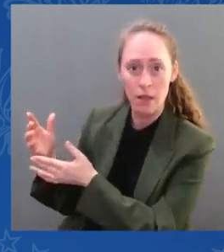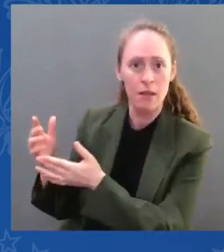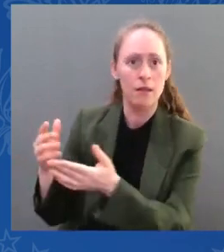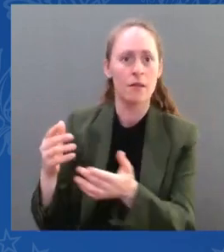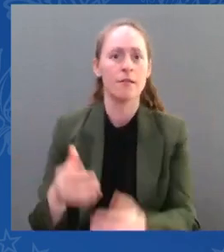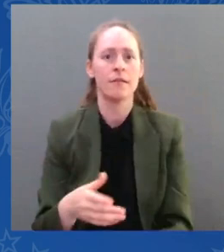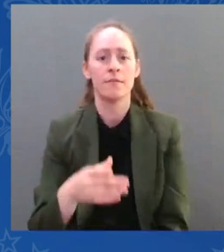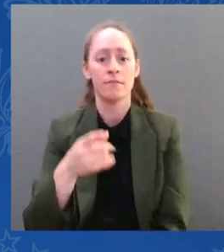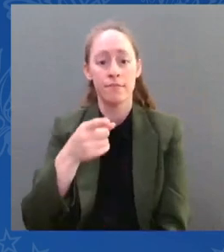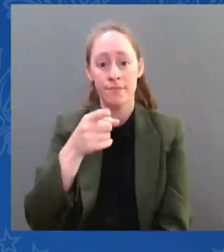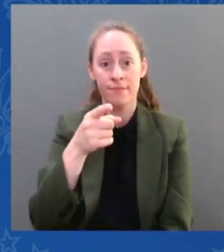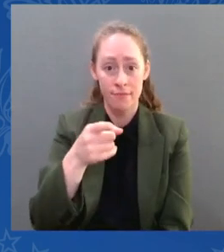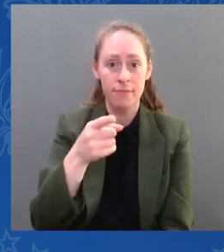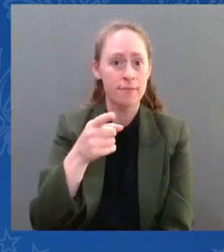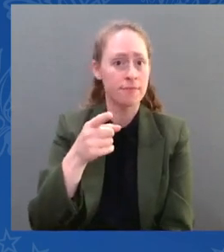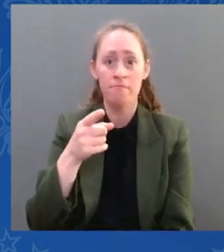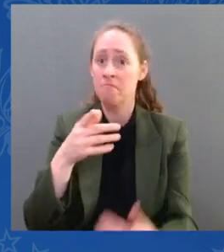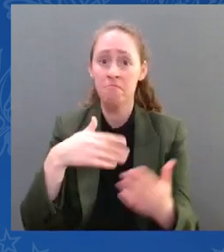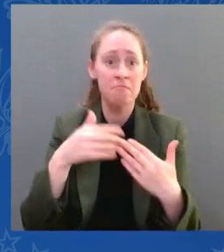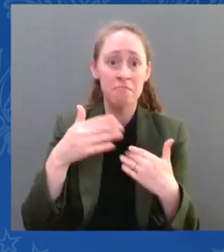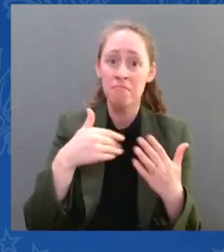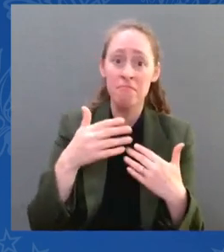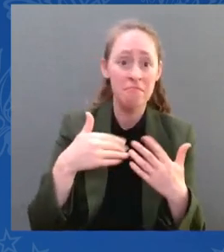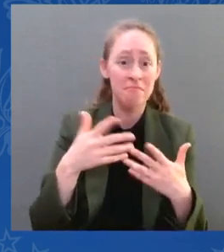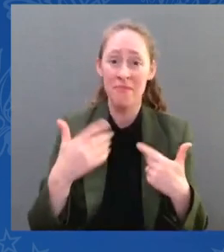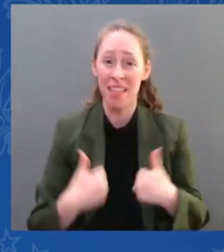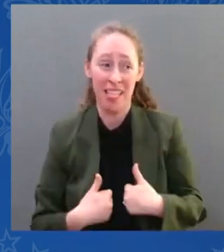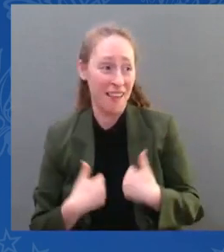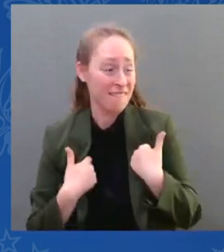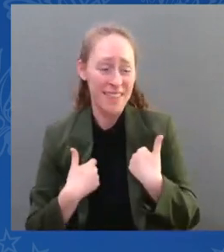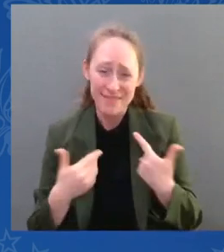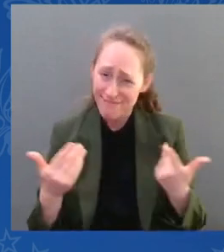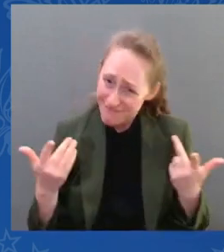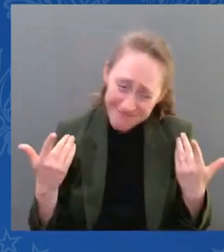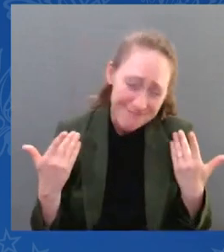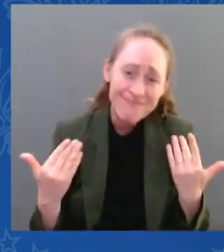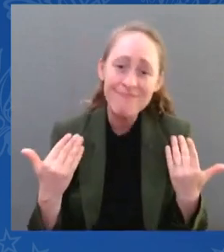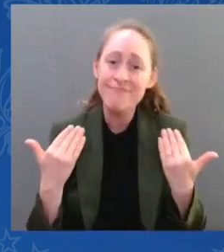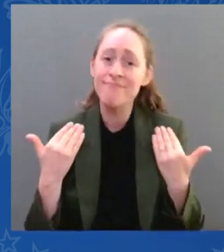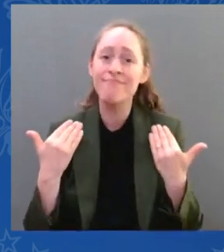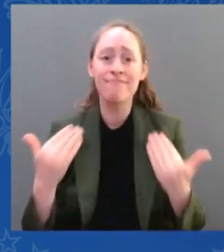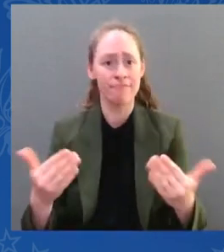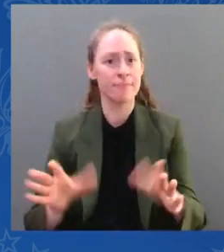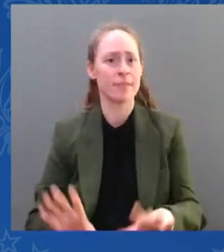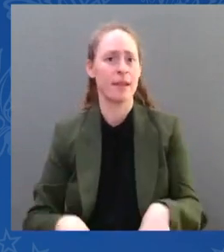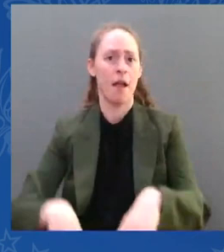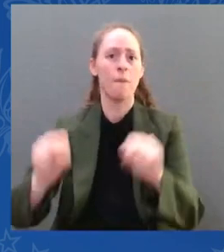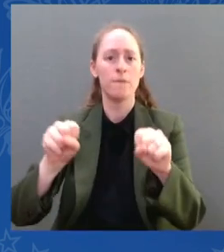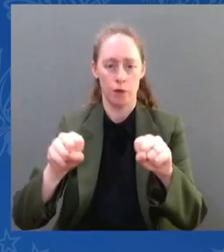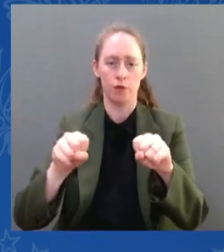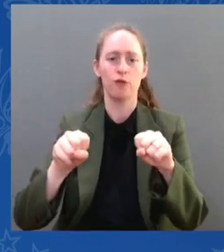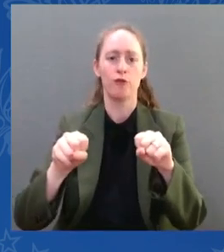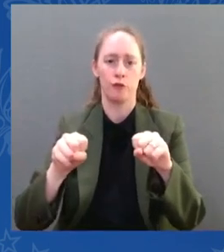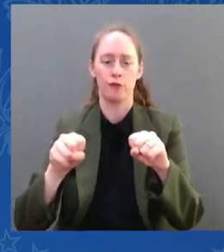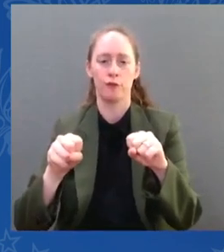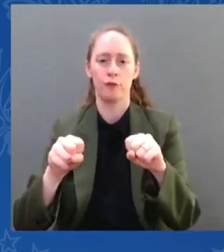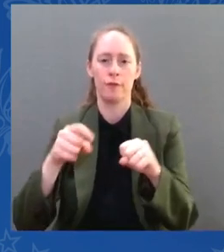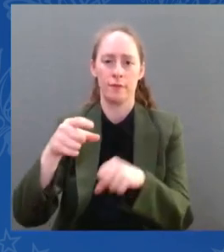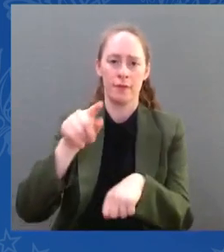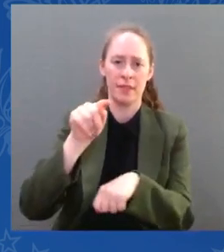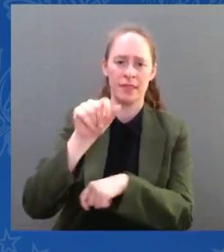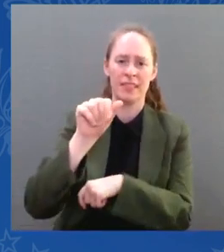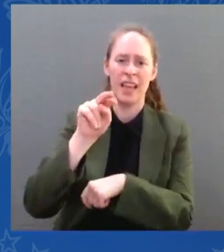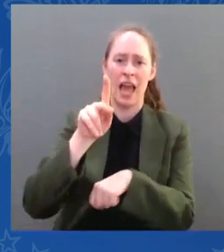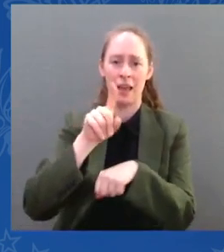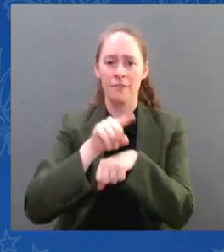own safety, mounted the tank and assumed the tank commander's position. Standing in the tank commander's hatch with the upper half of his body